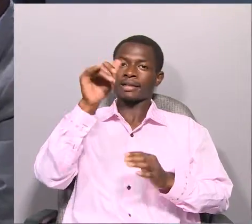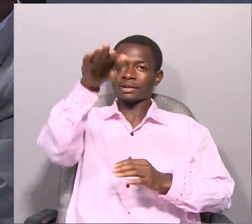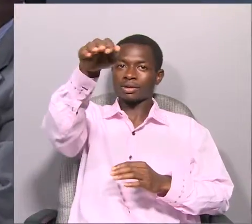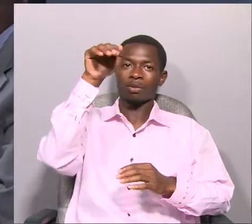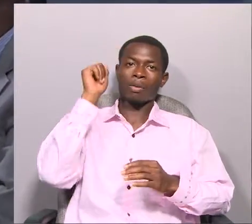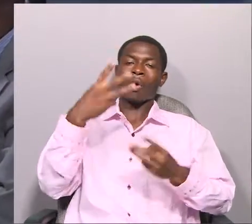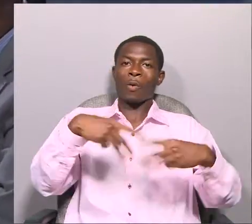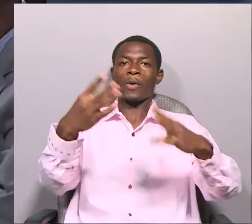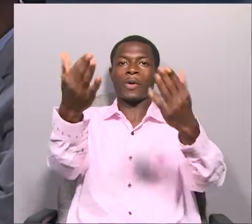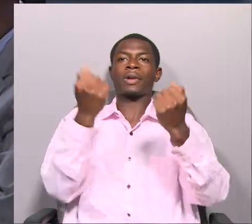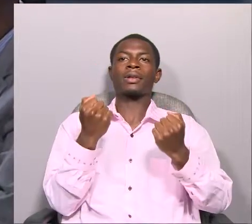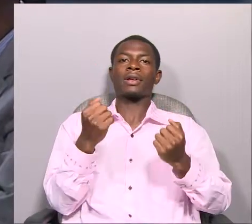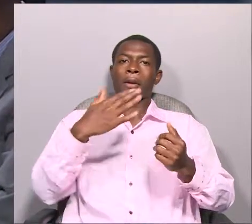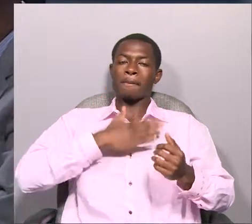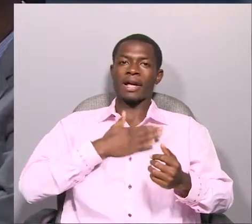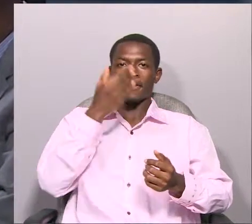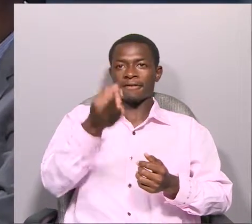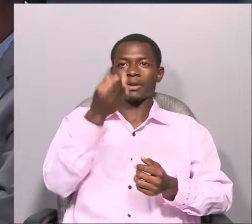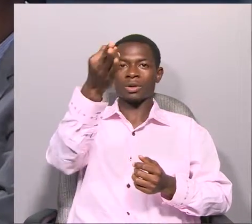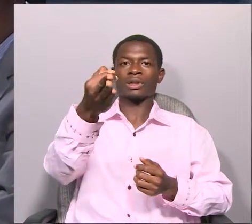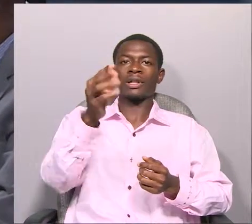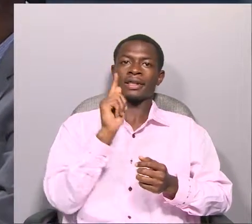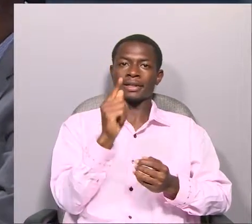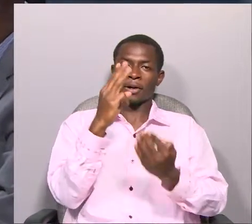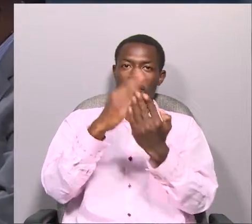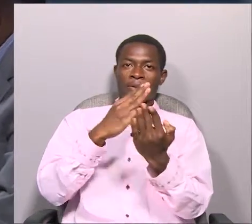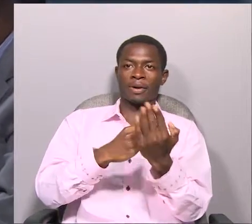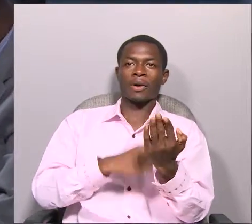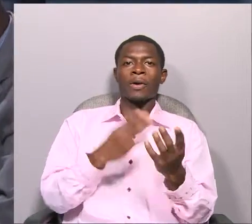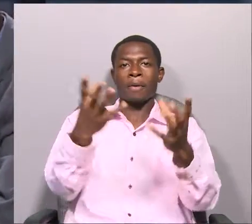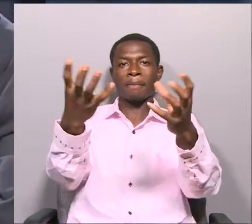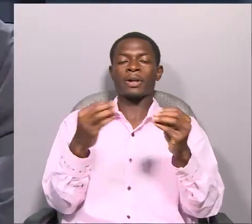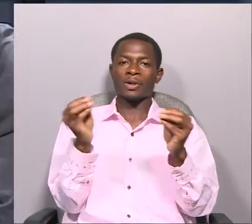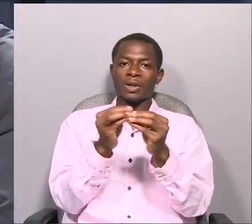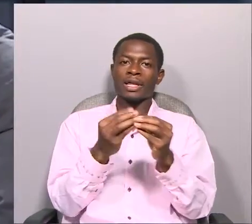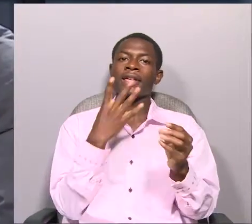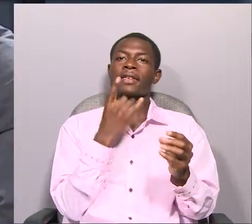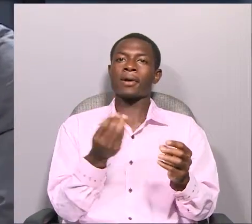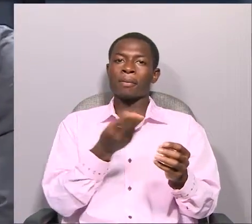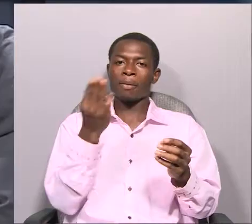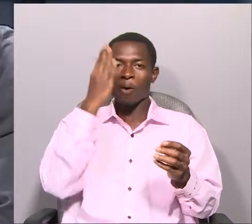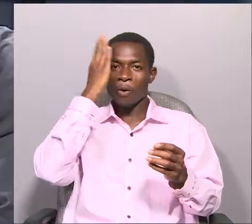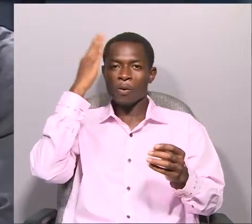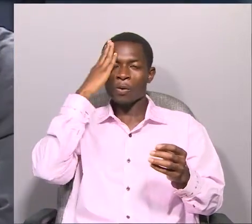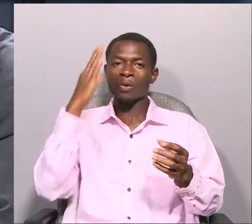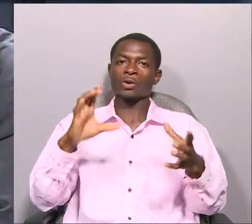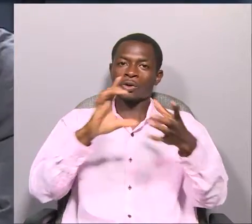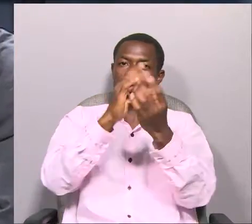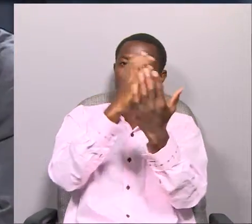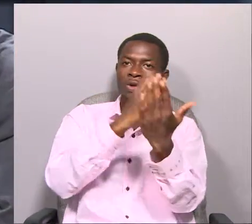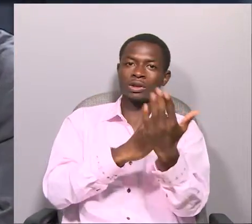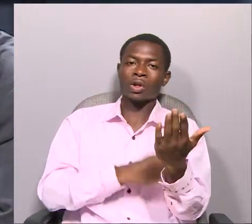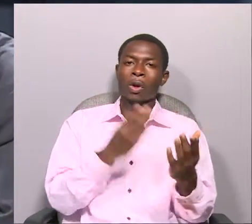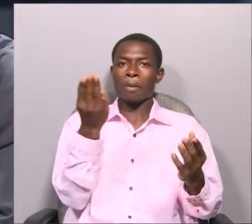Zimbabwe, and welcome to My Future. This is a program that brings together young people who constitute the majority of this